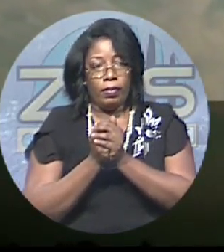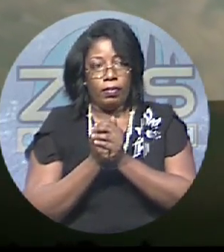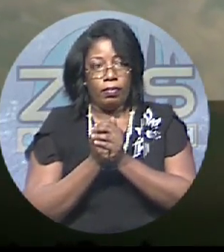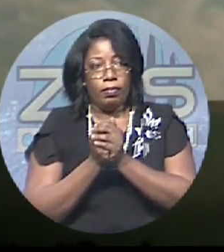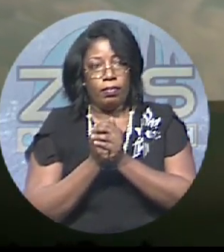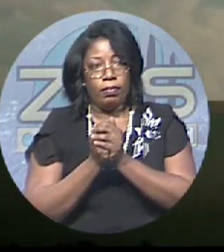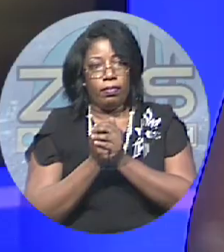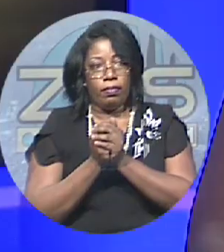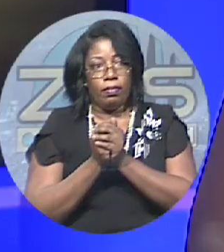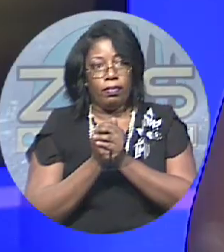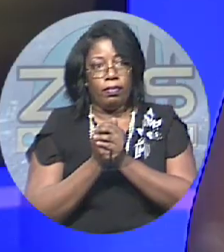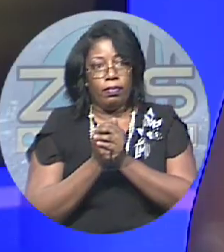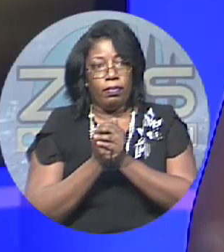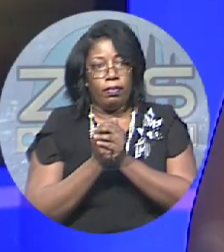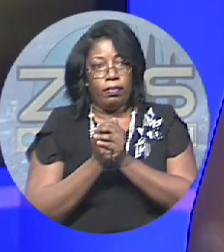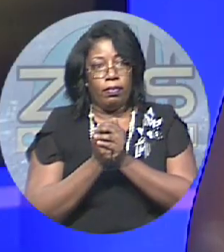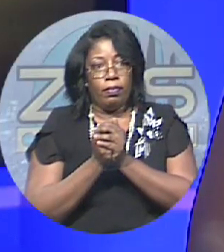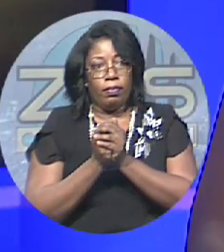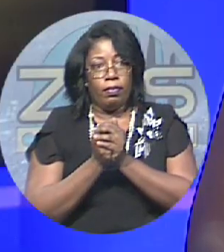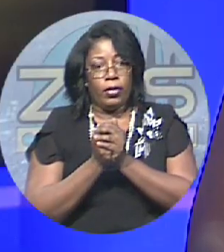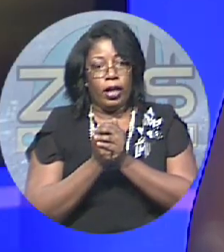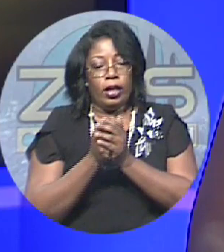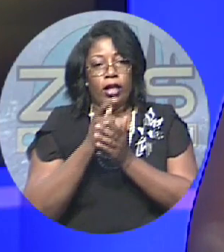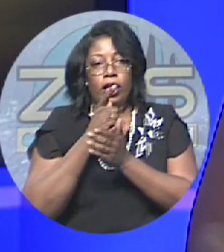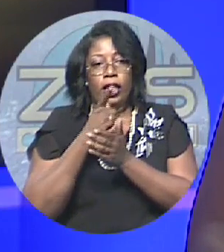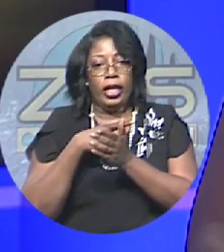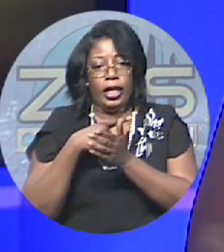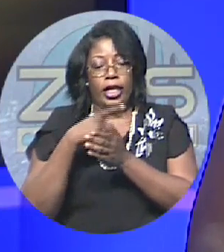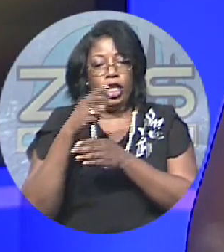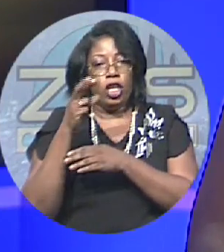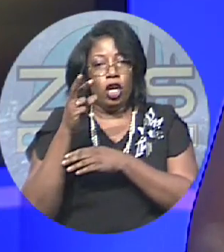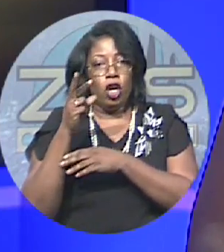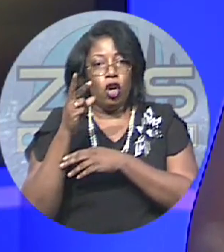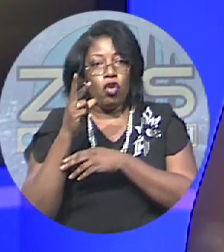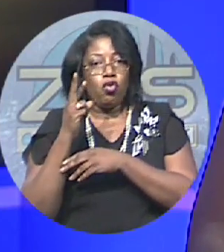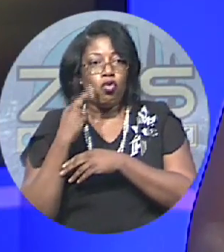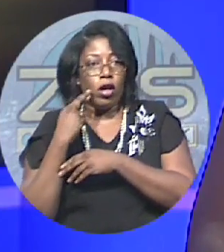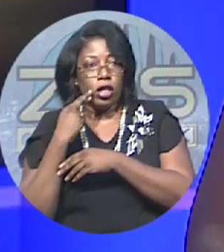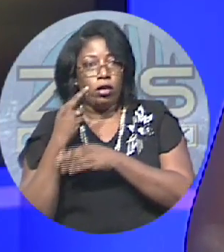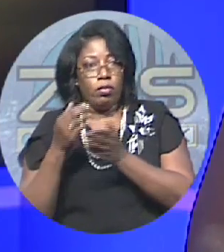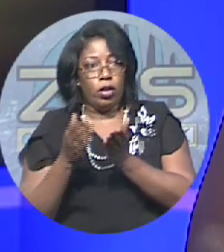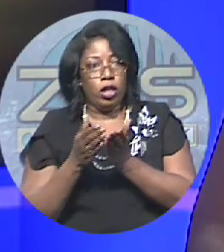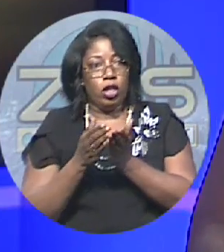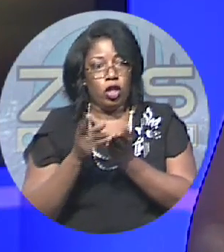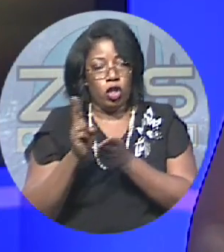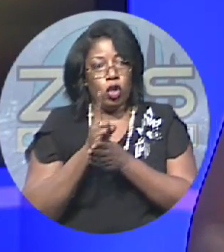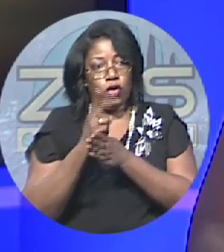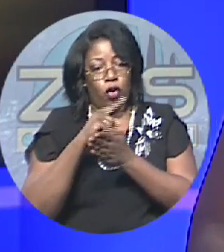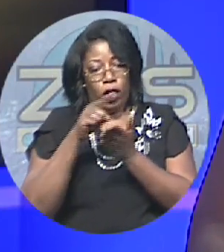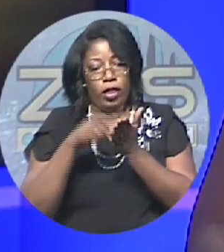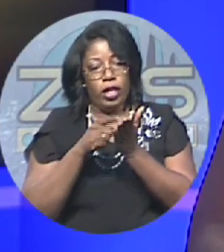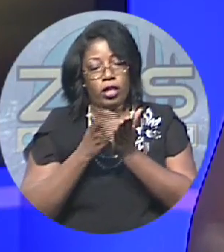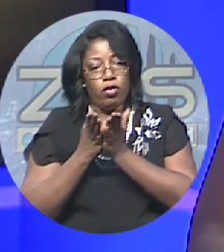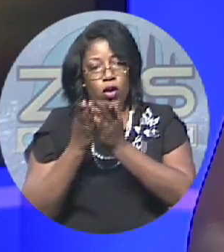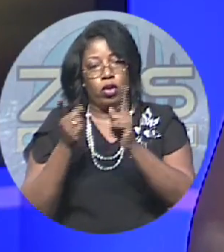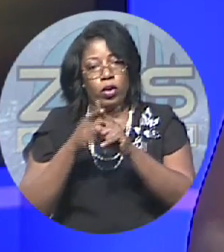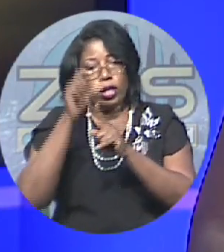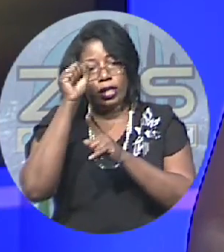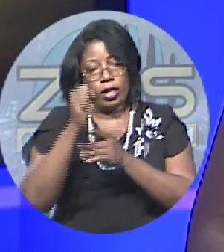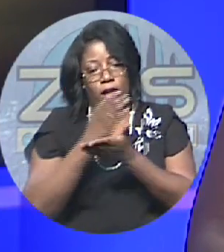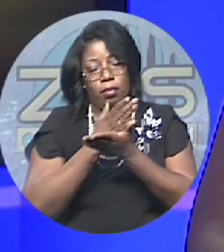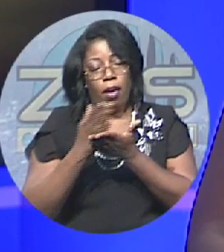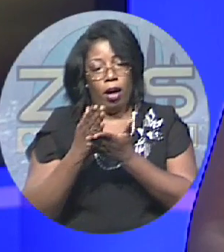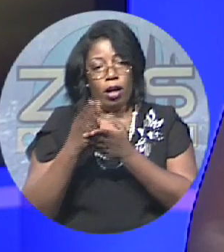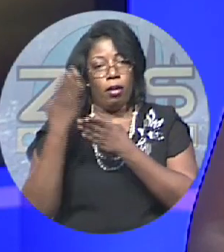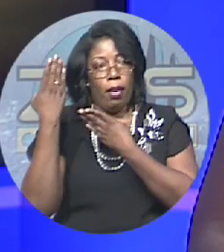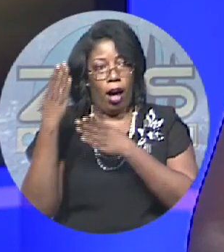Island. The Lady Rosalind will be used instead of the Lady Matilda for this week's voyage to the southern Bahamas.